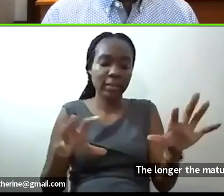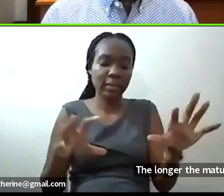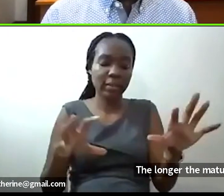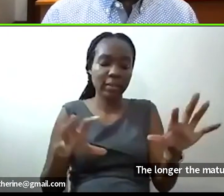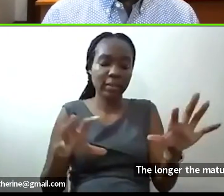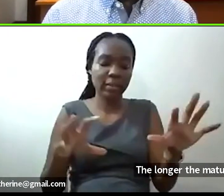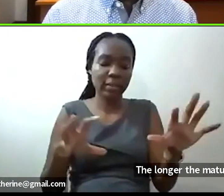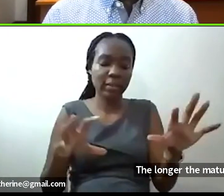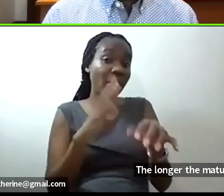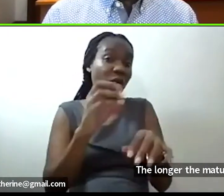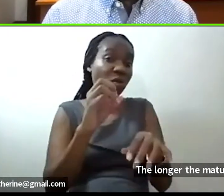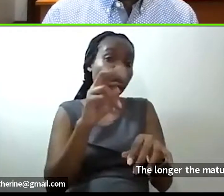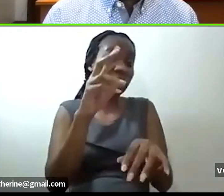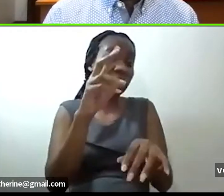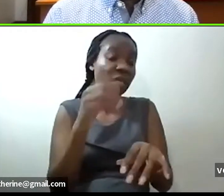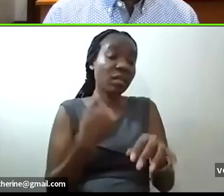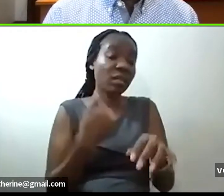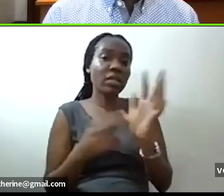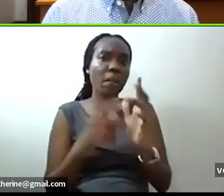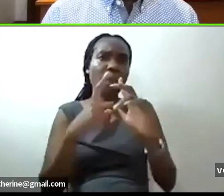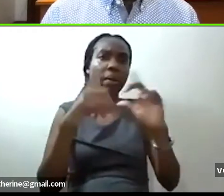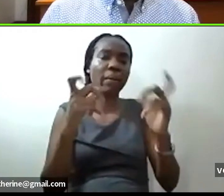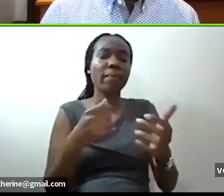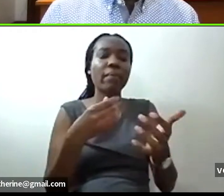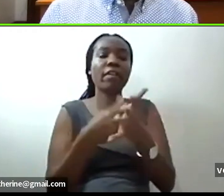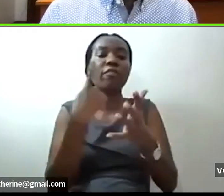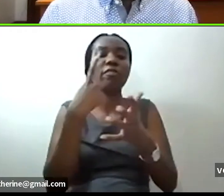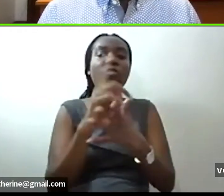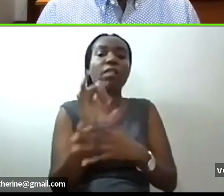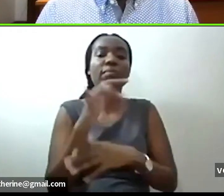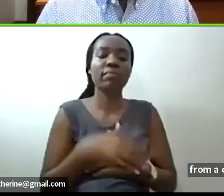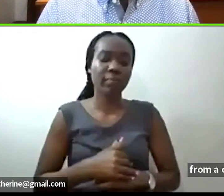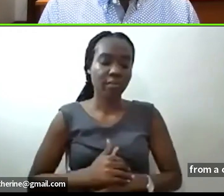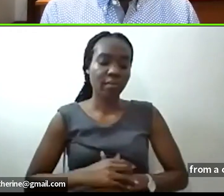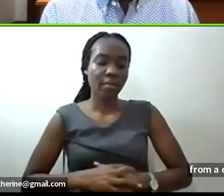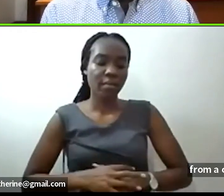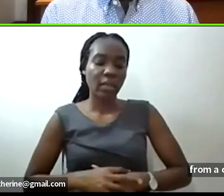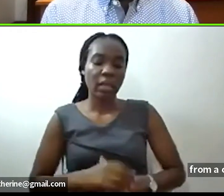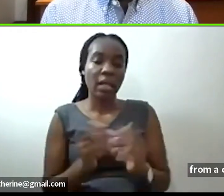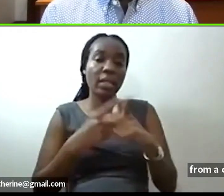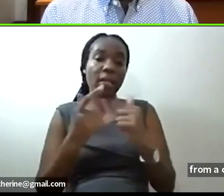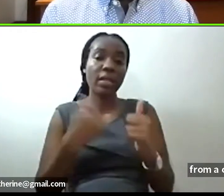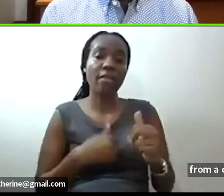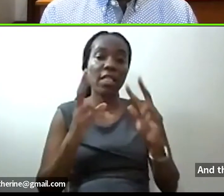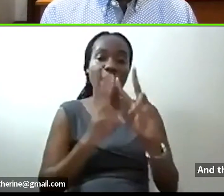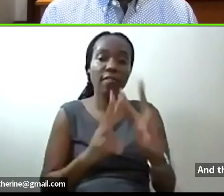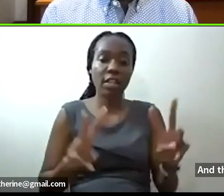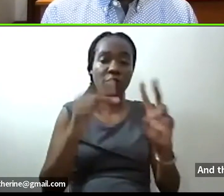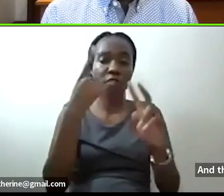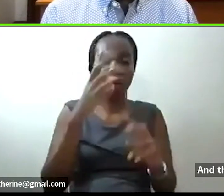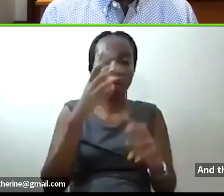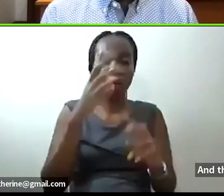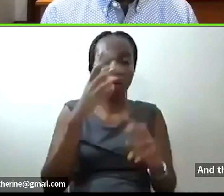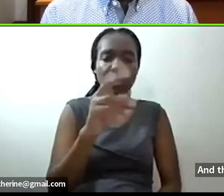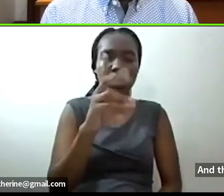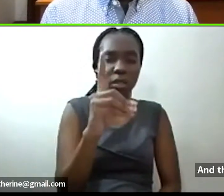resulting from a change in interest rates. And then for the par value of a bond is the amount that the issuer